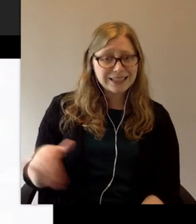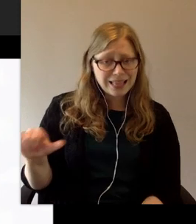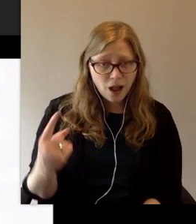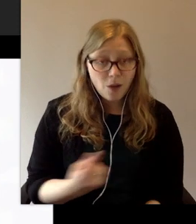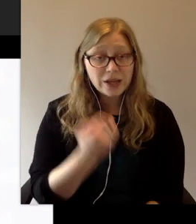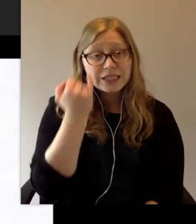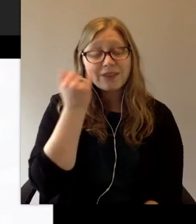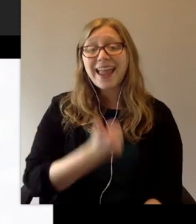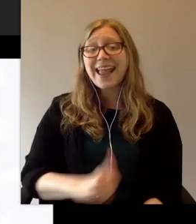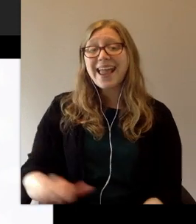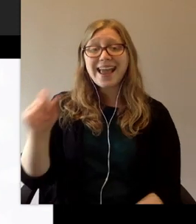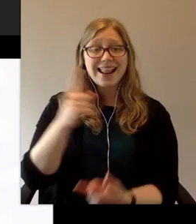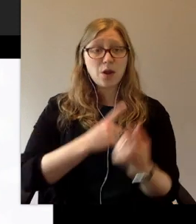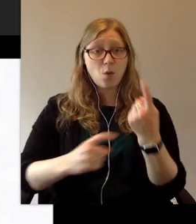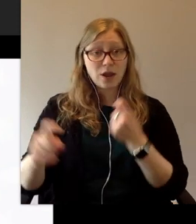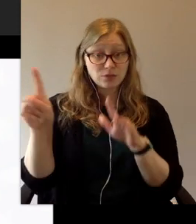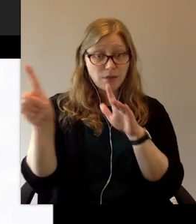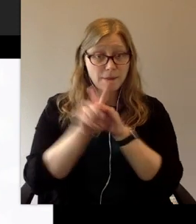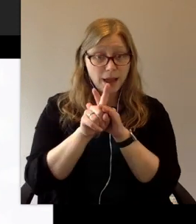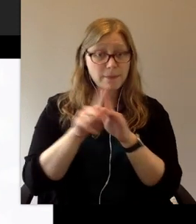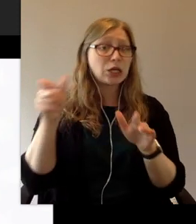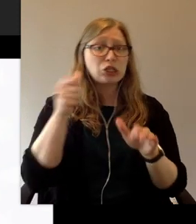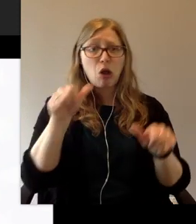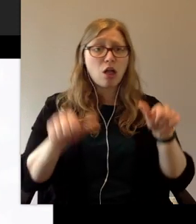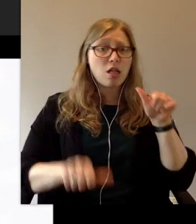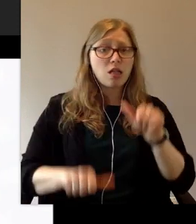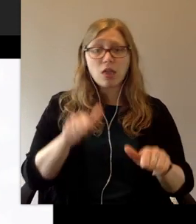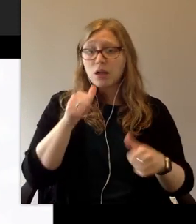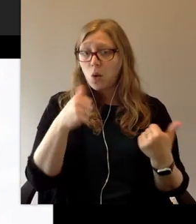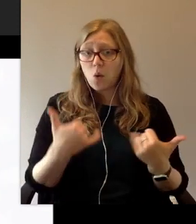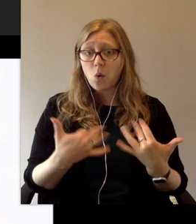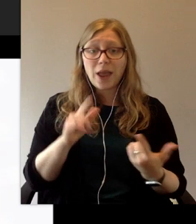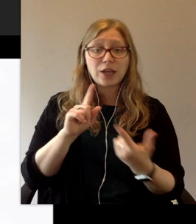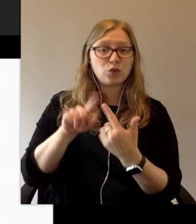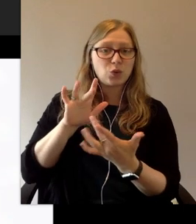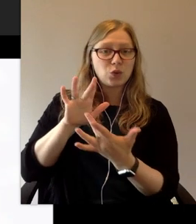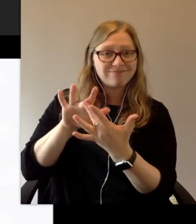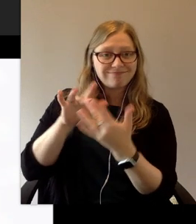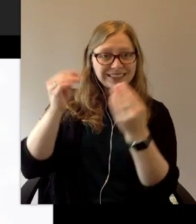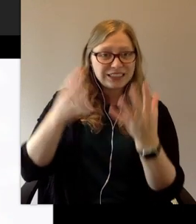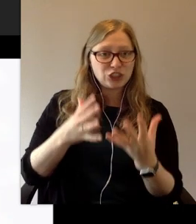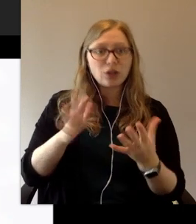any questions, do not hesitate to reach out to your teacher and ask